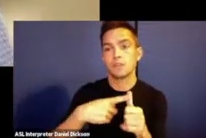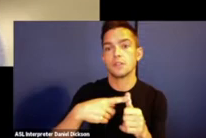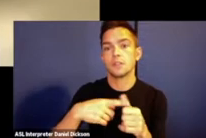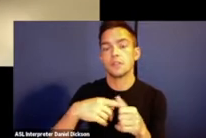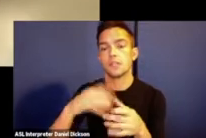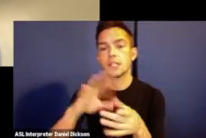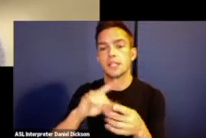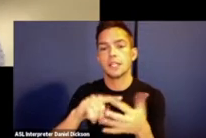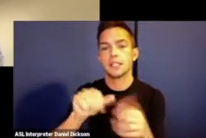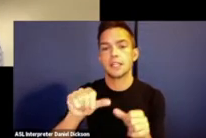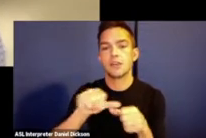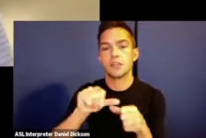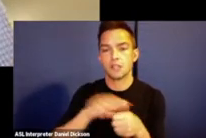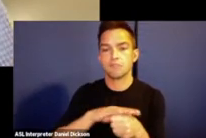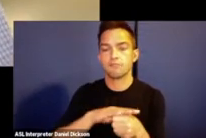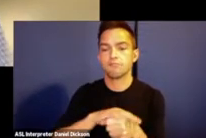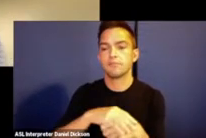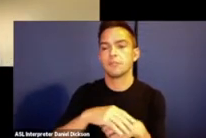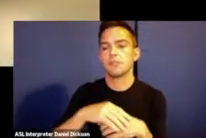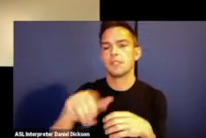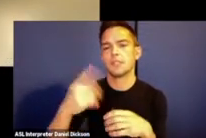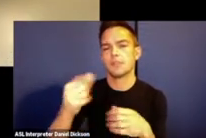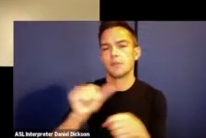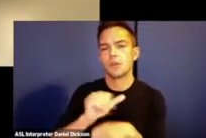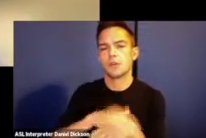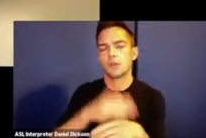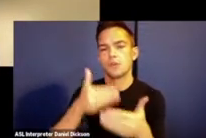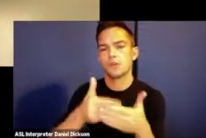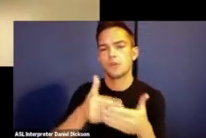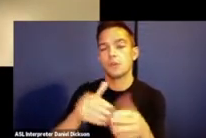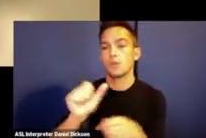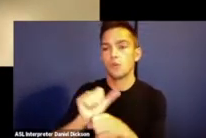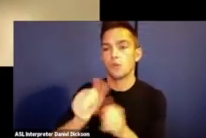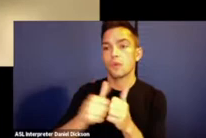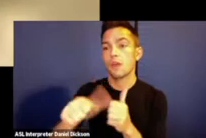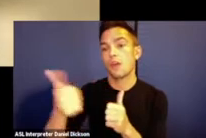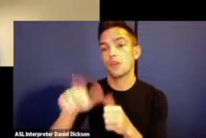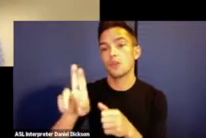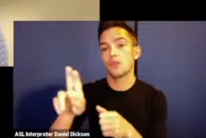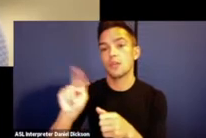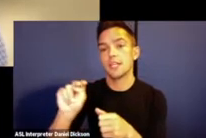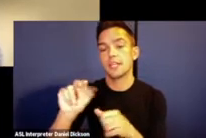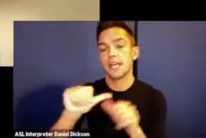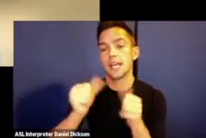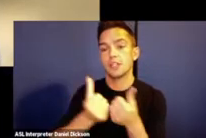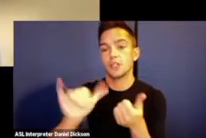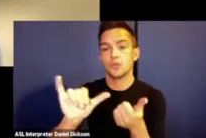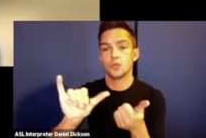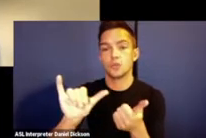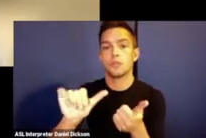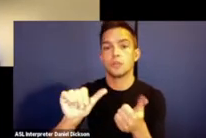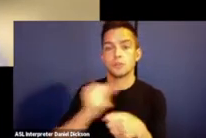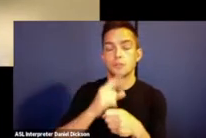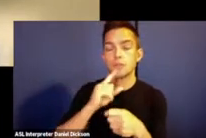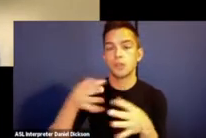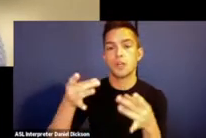areas together? And that's something that we're working closely on with WHO and work with other UN agencies on to make sure that there is a